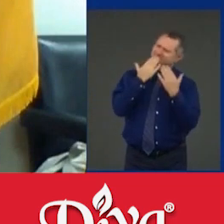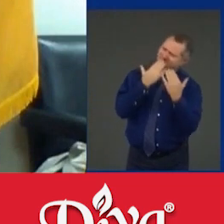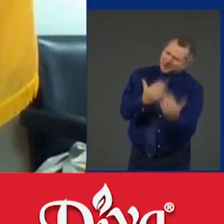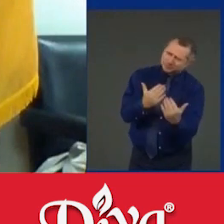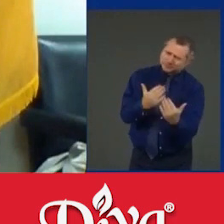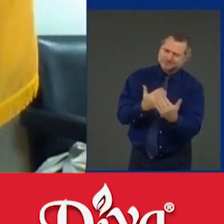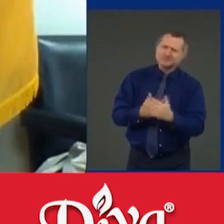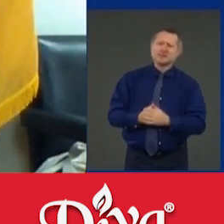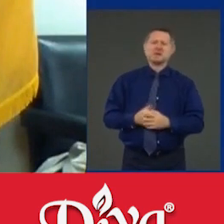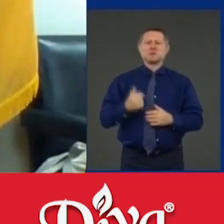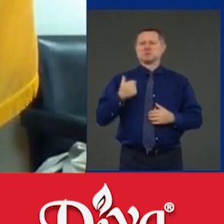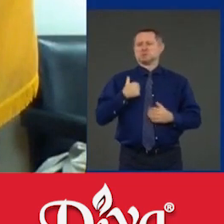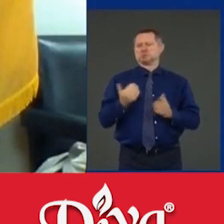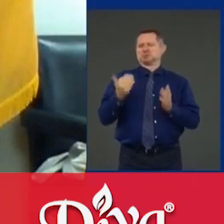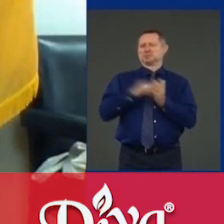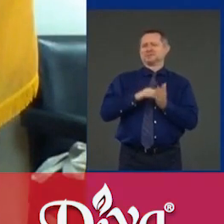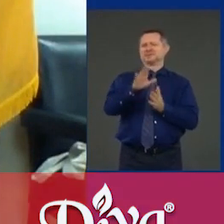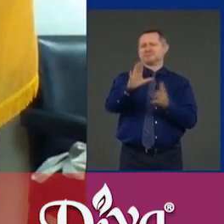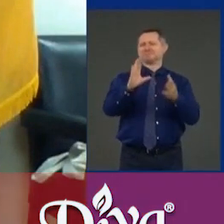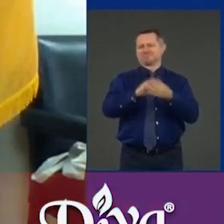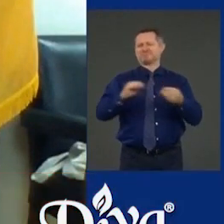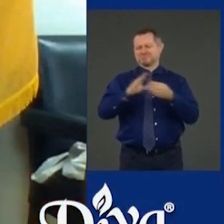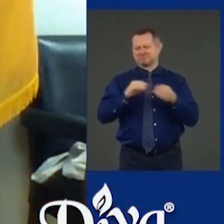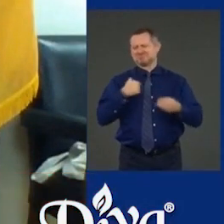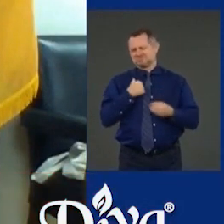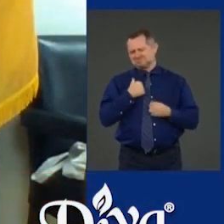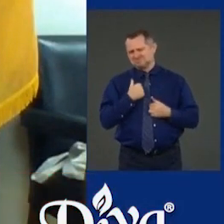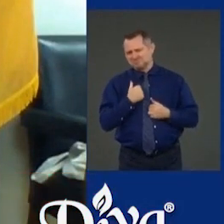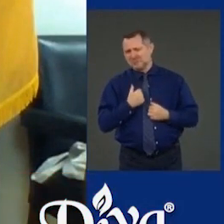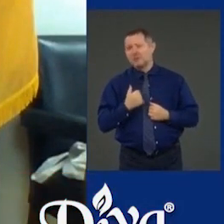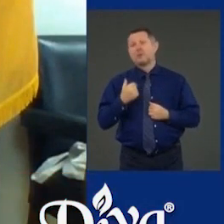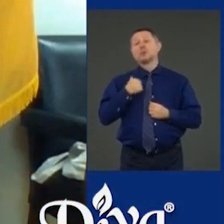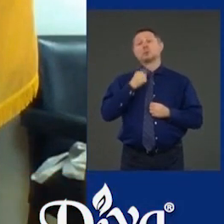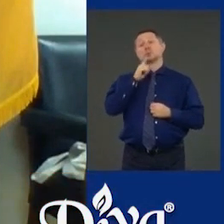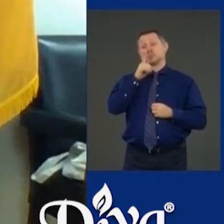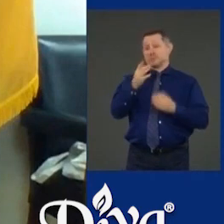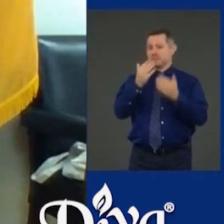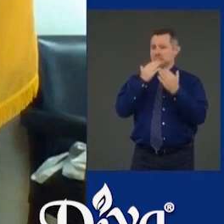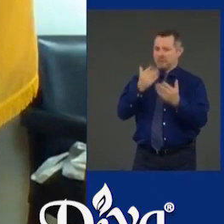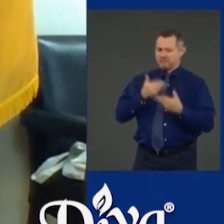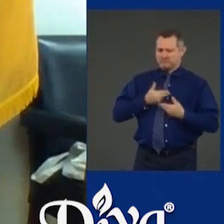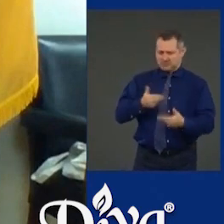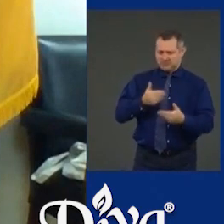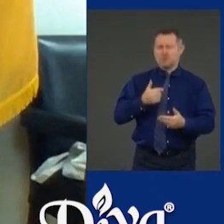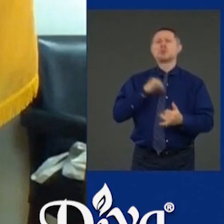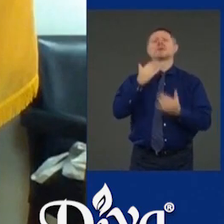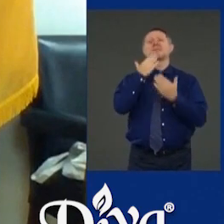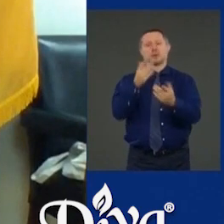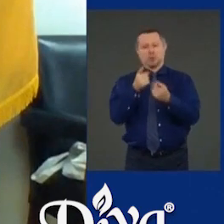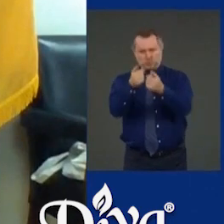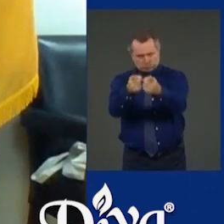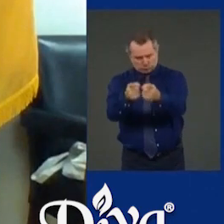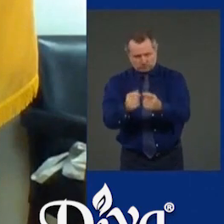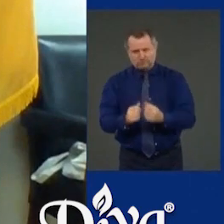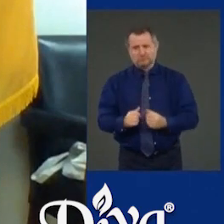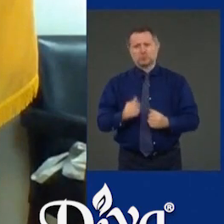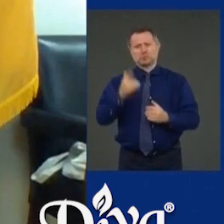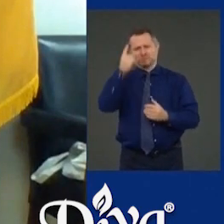echo your words of thanks and deepest appreciation